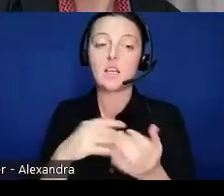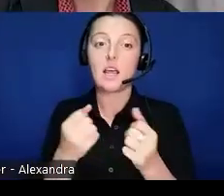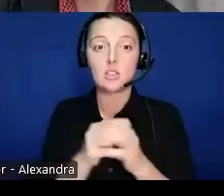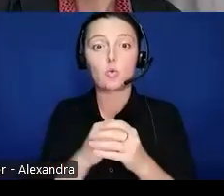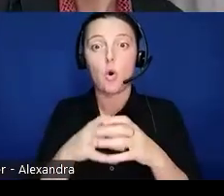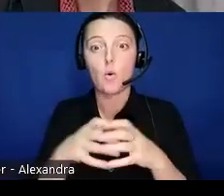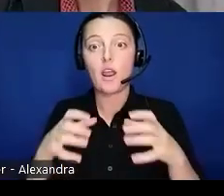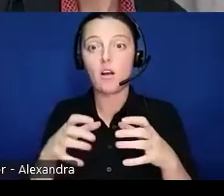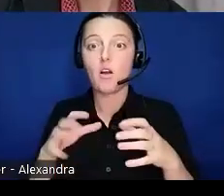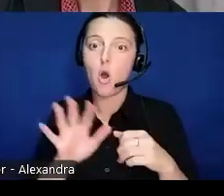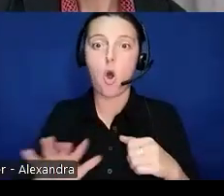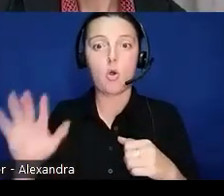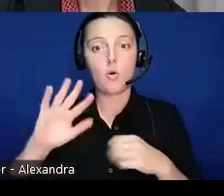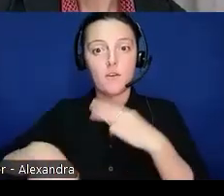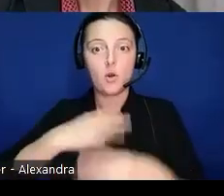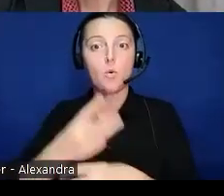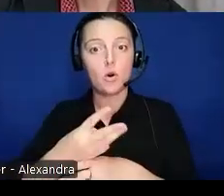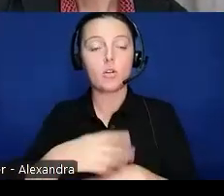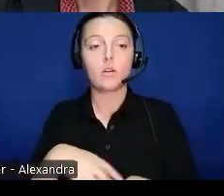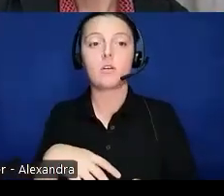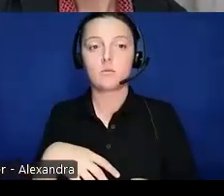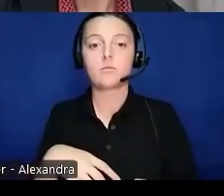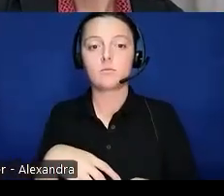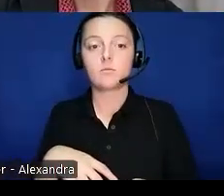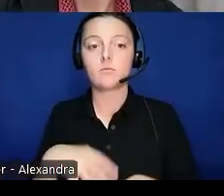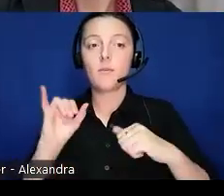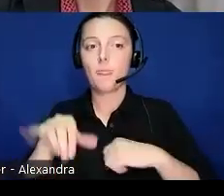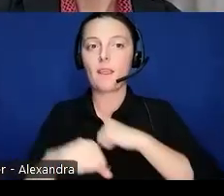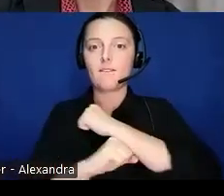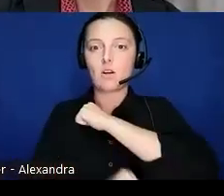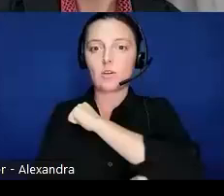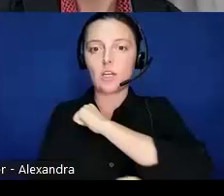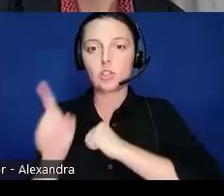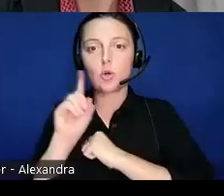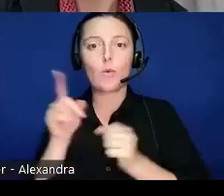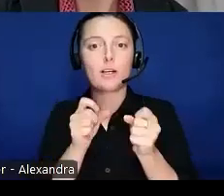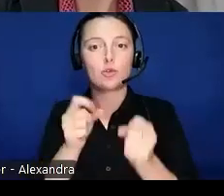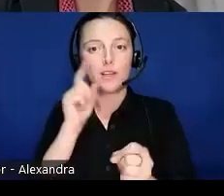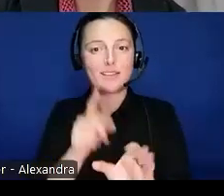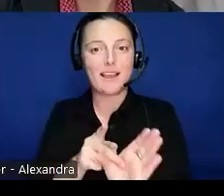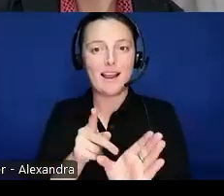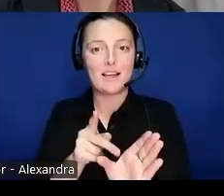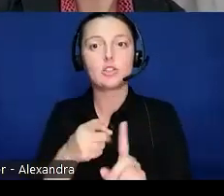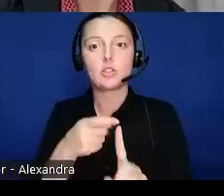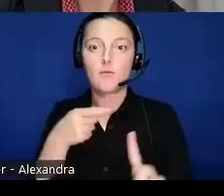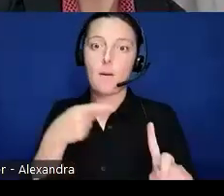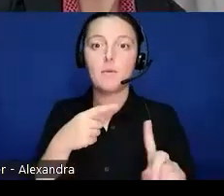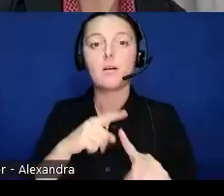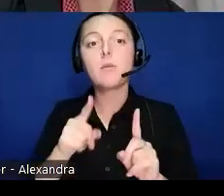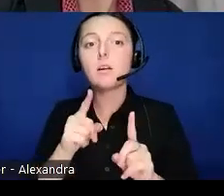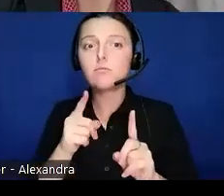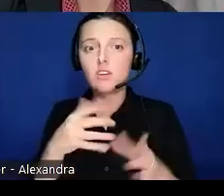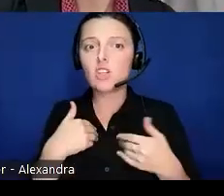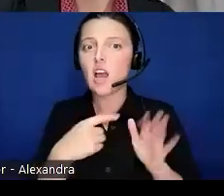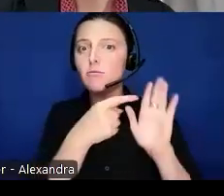the world, which is the foundation of where street psychiatry comes from. But these are some examples of where street medicine is around the world. And